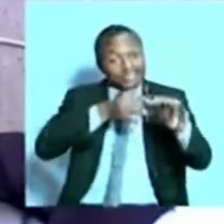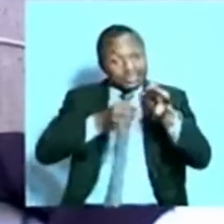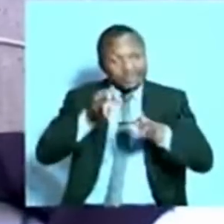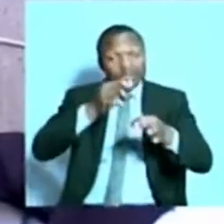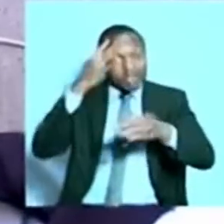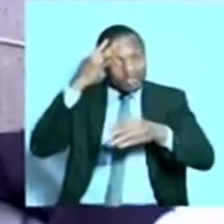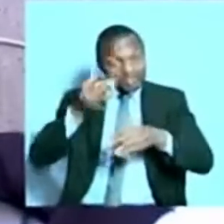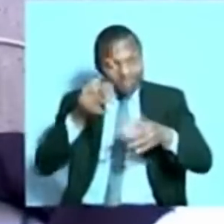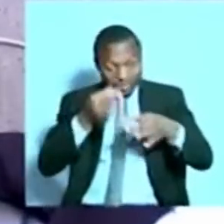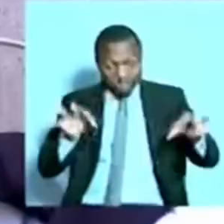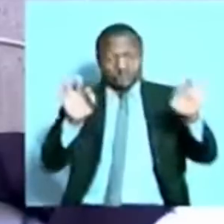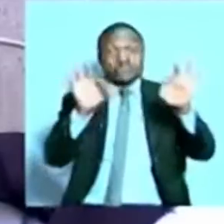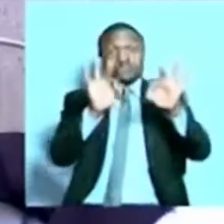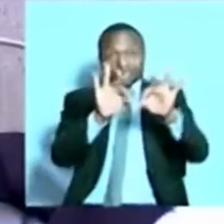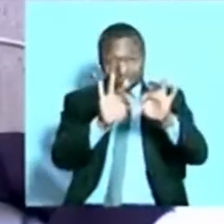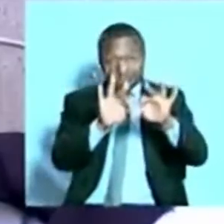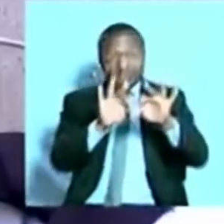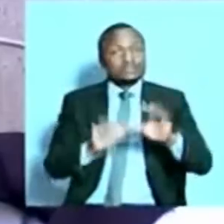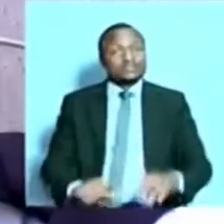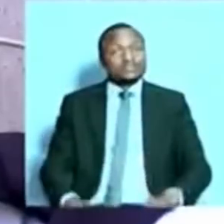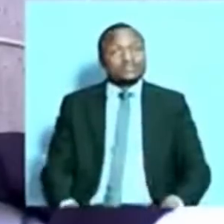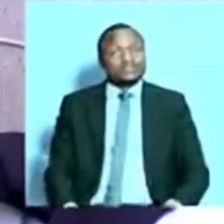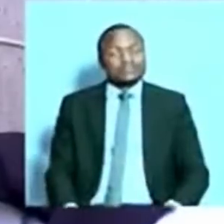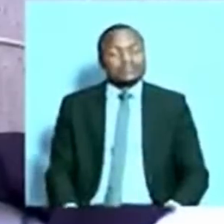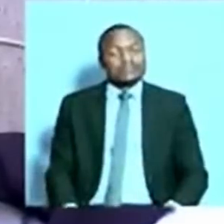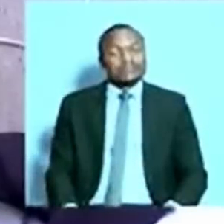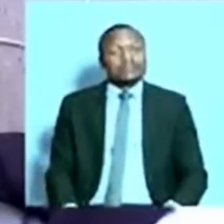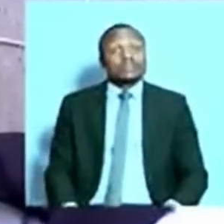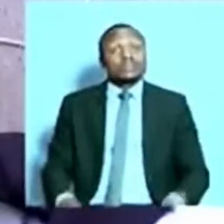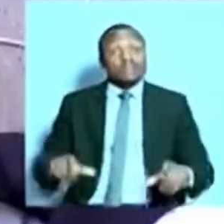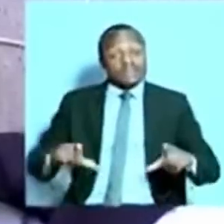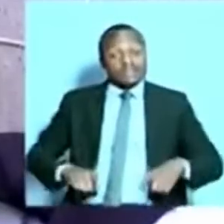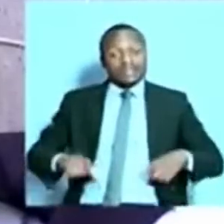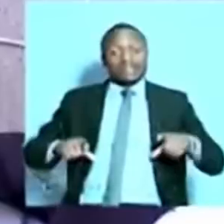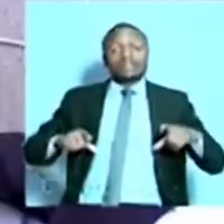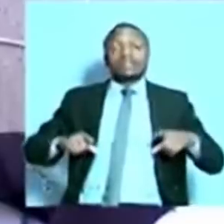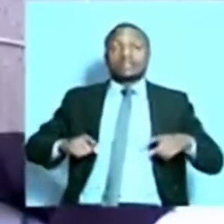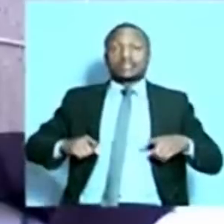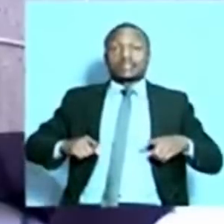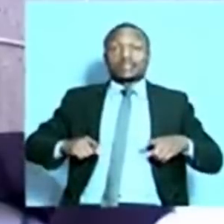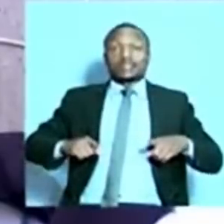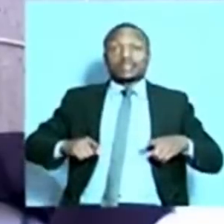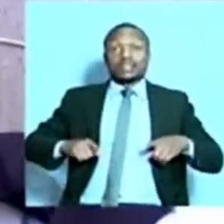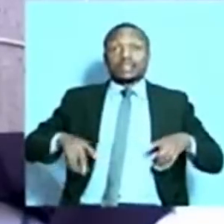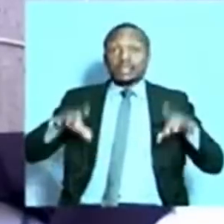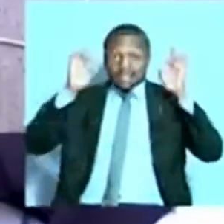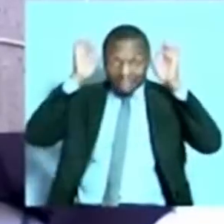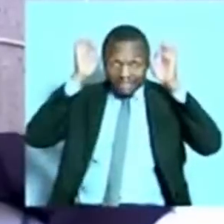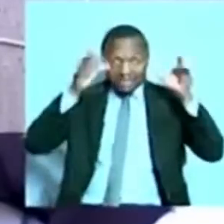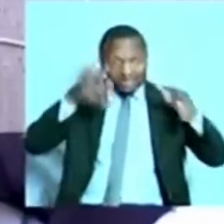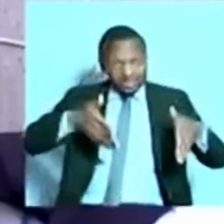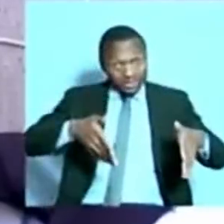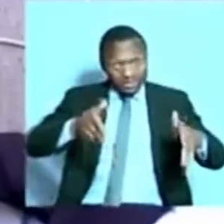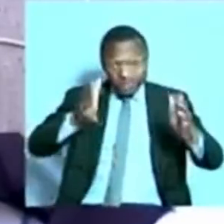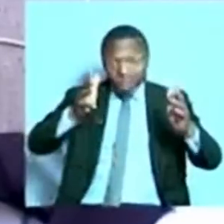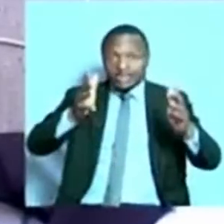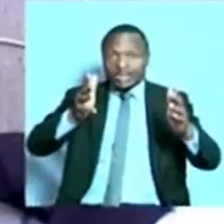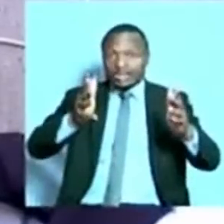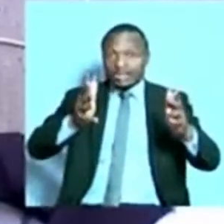by illustrating that it would be life-threatening to allow a person on the operation